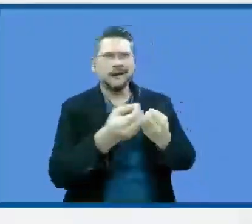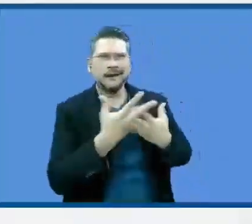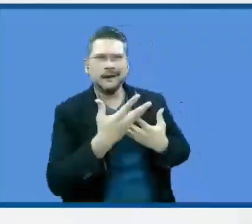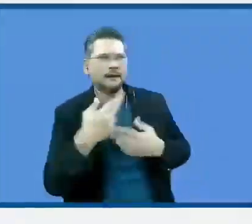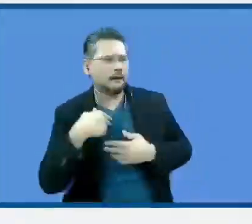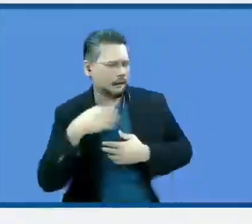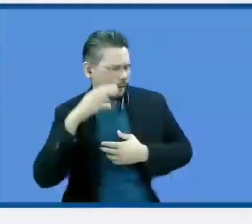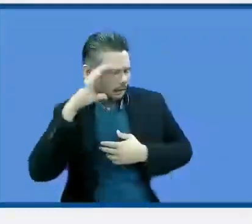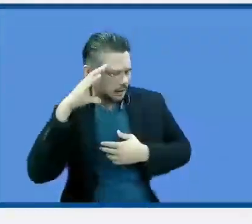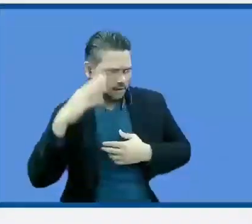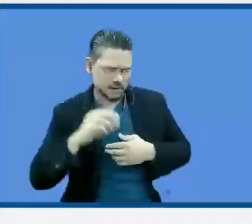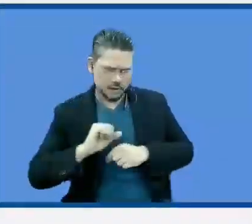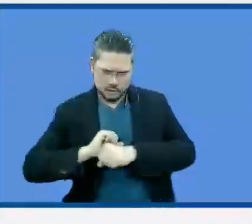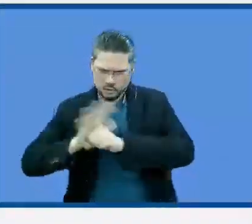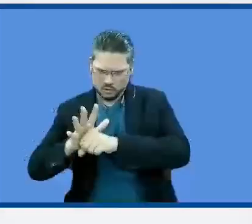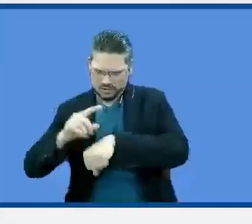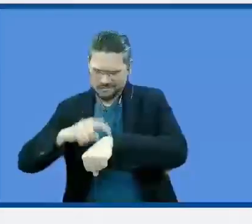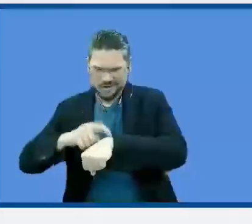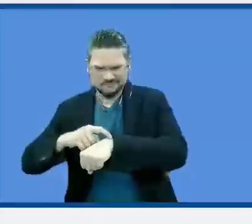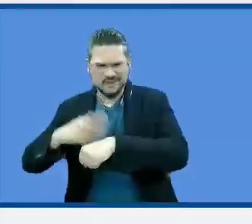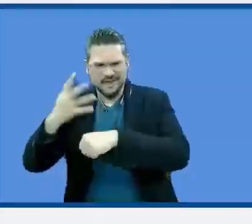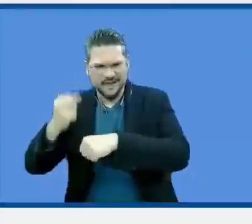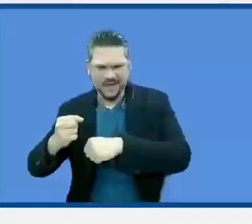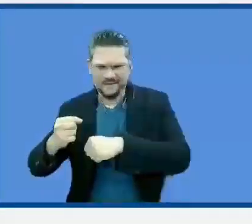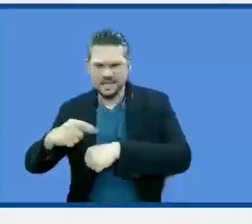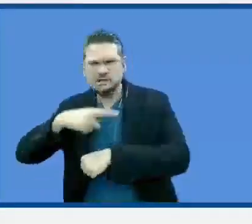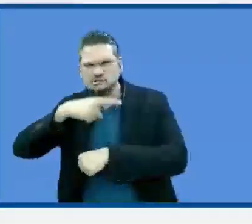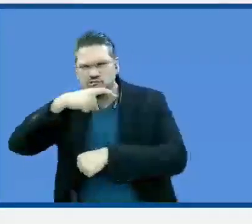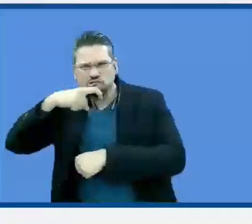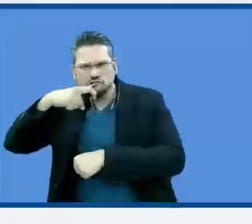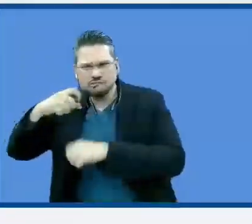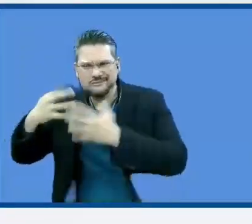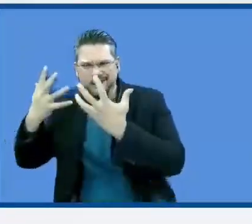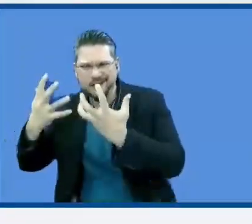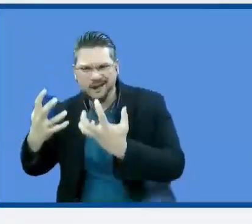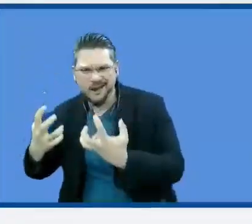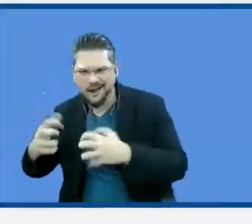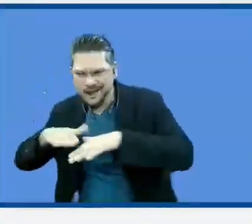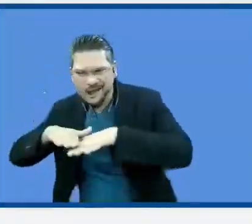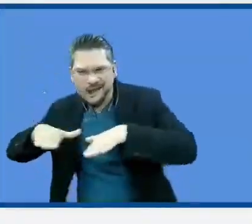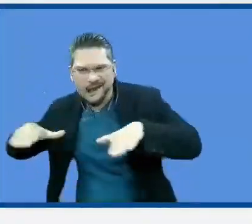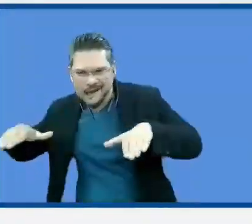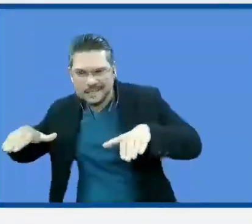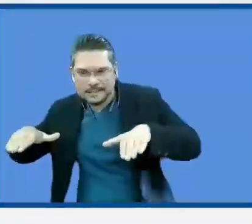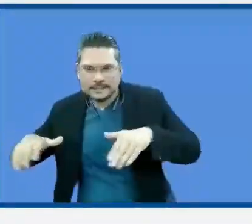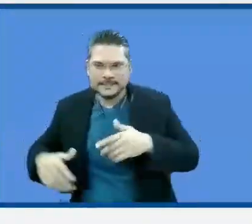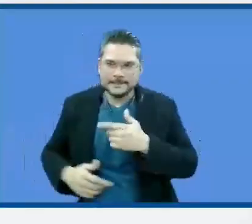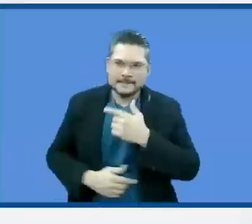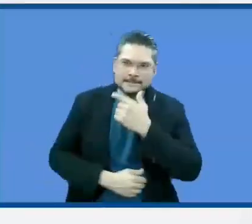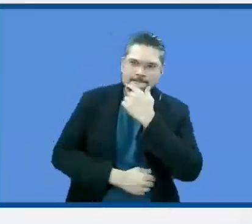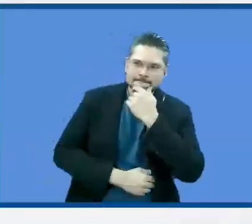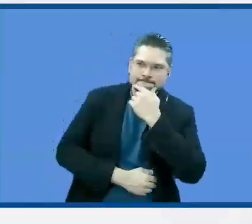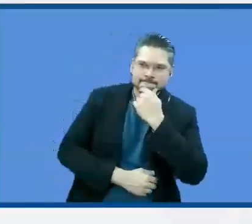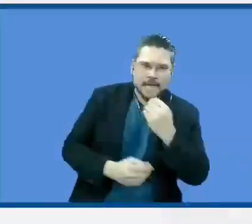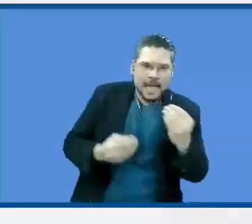drought. So I think we'd be very interested to hear how you manage both those emergencies at the same time.